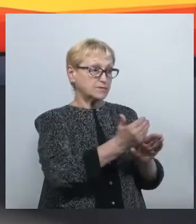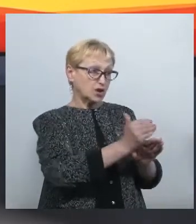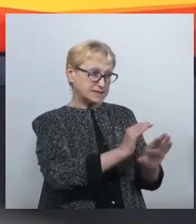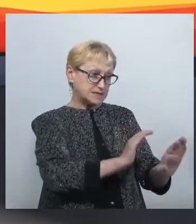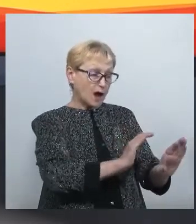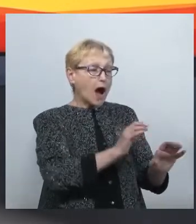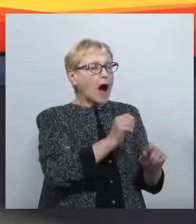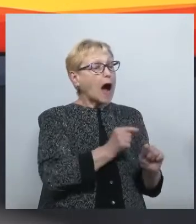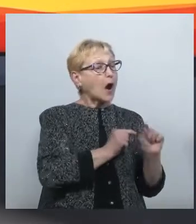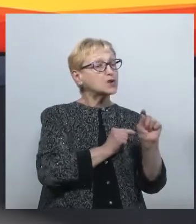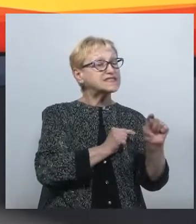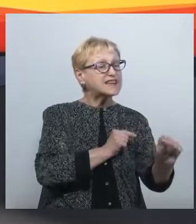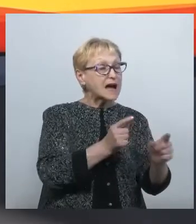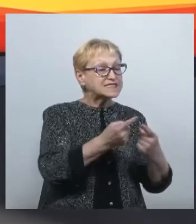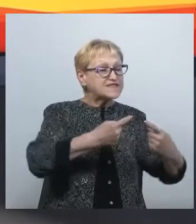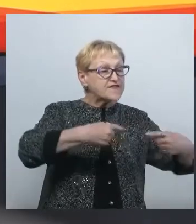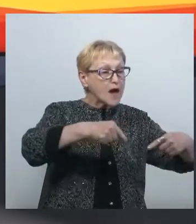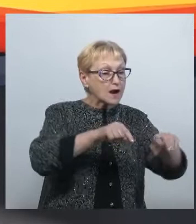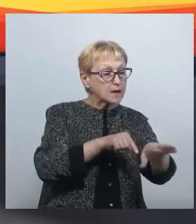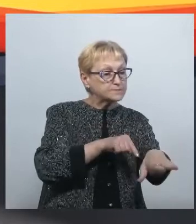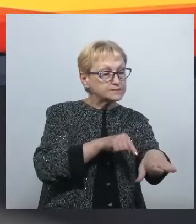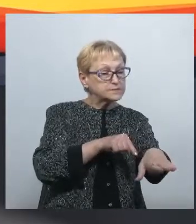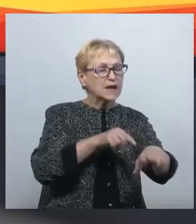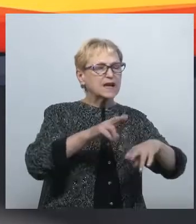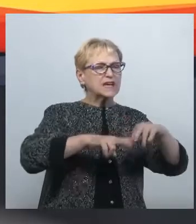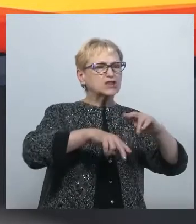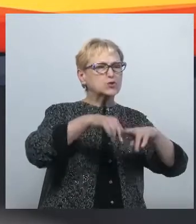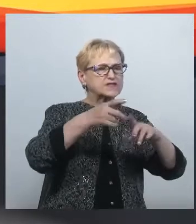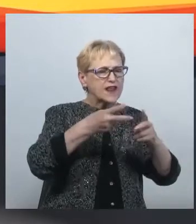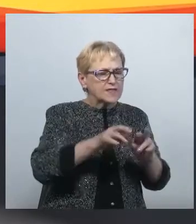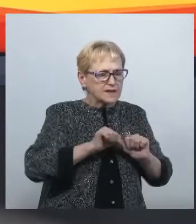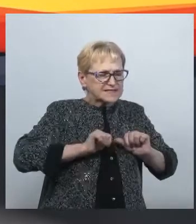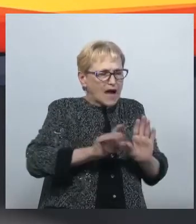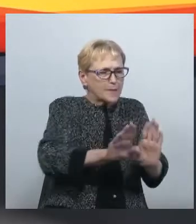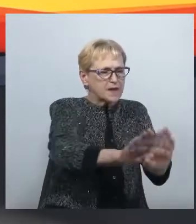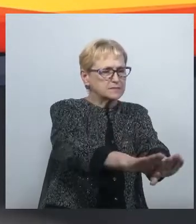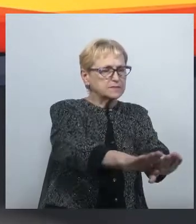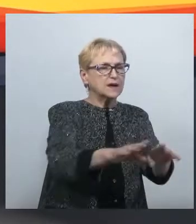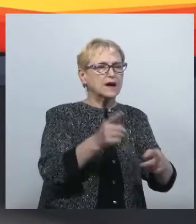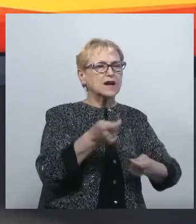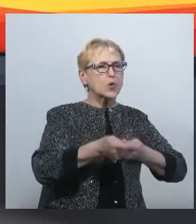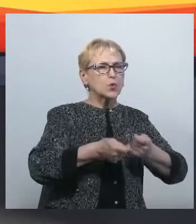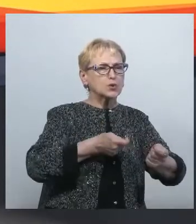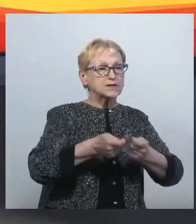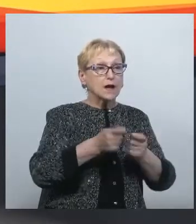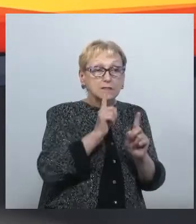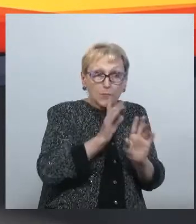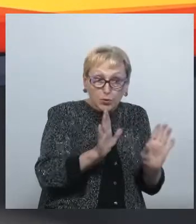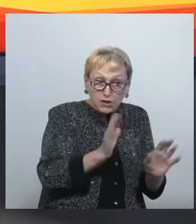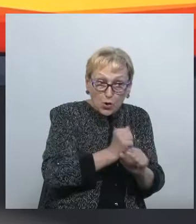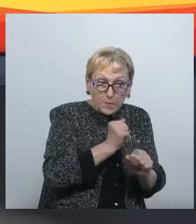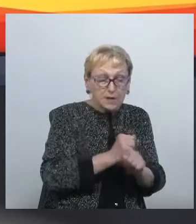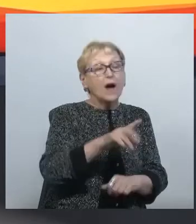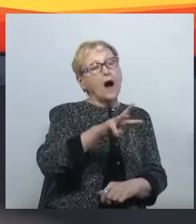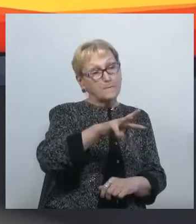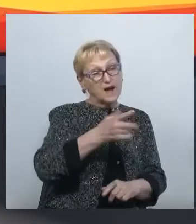another zone where it's the co-regulation, and this sphere, like industry, please be self-regulate, and if you